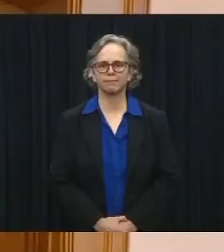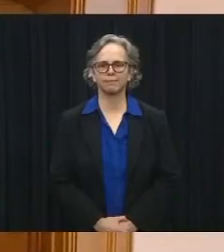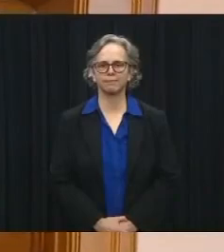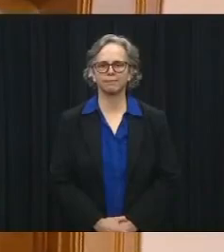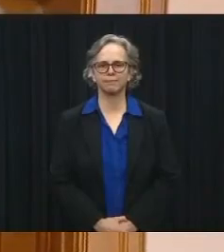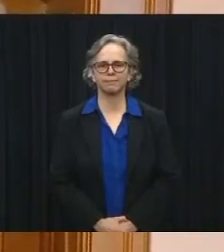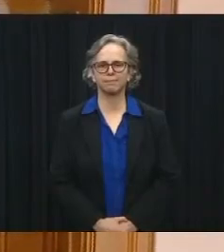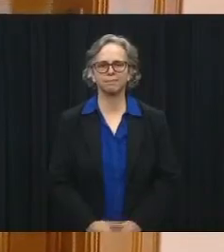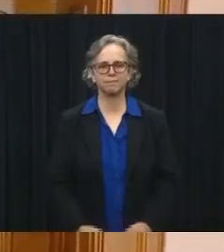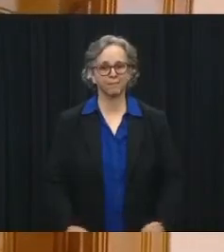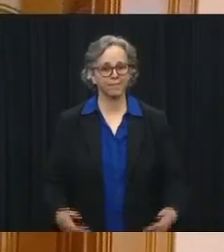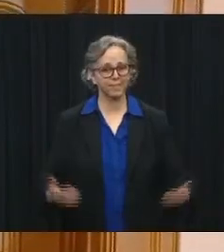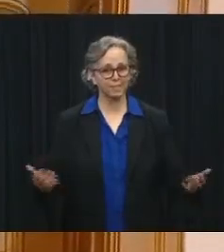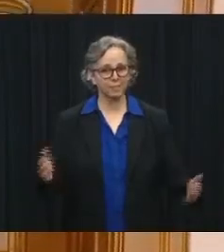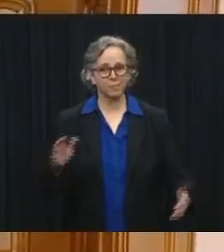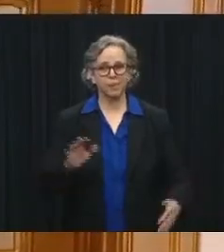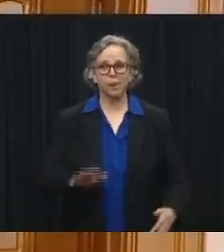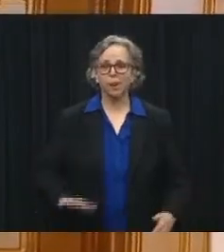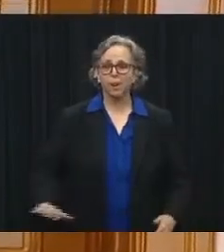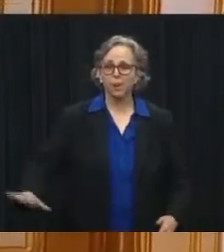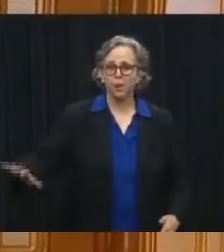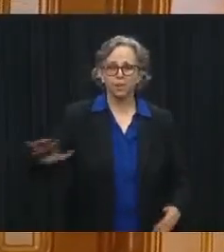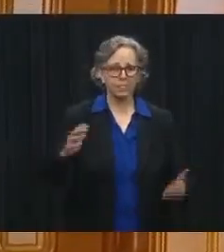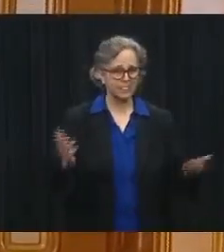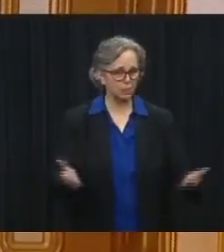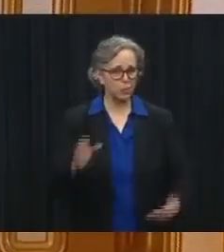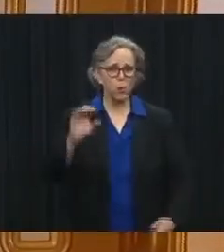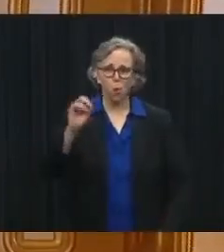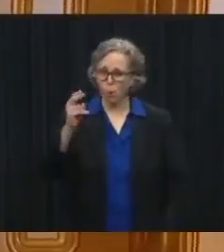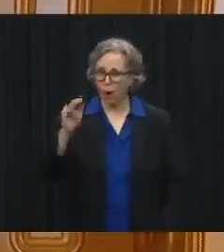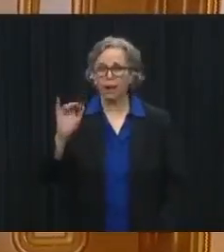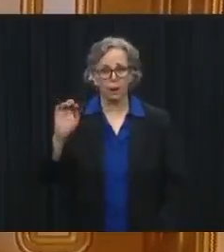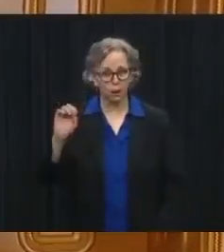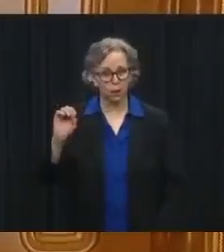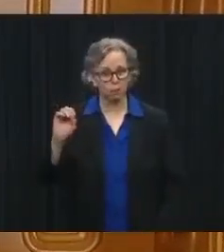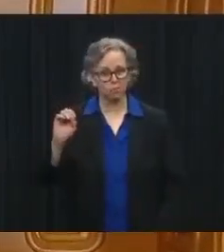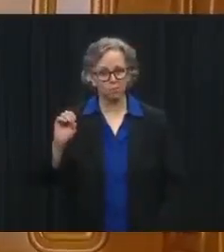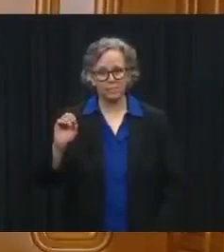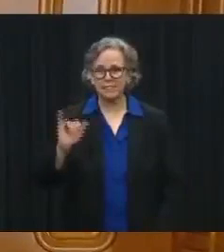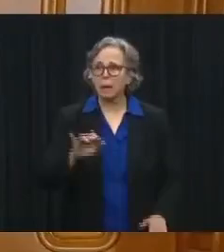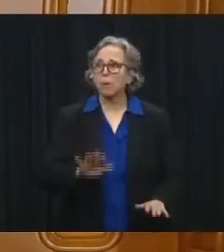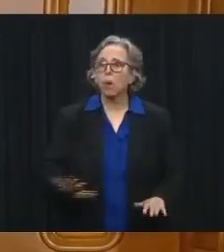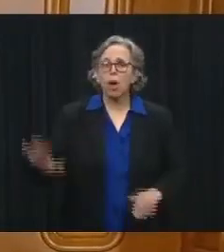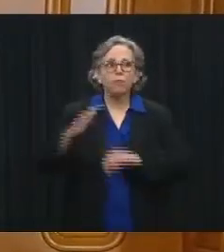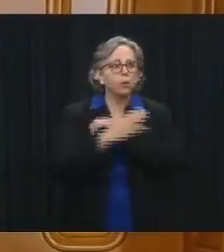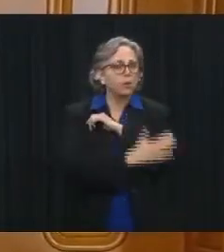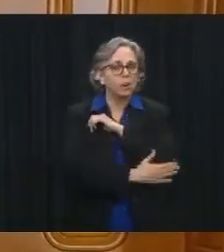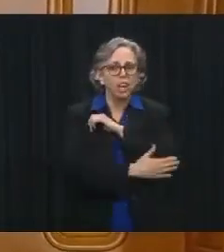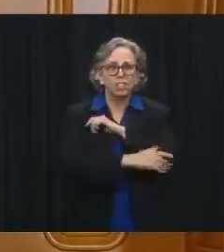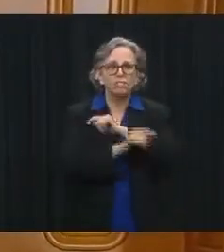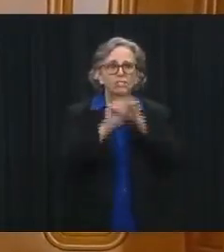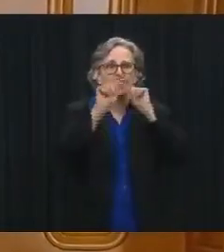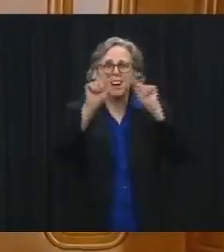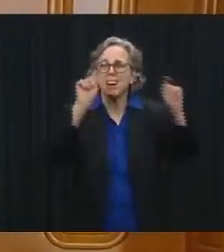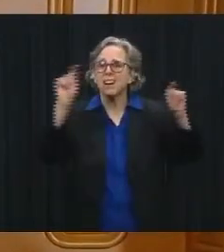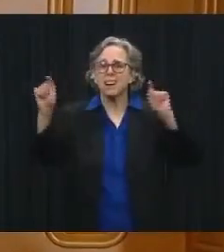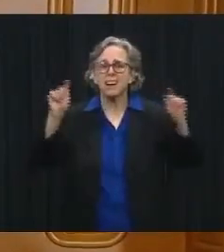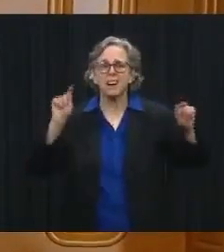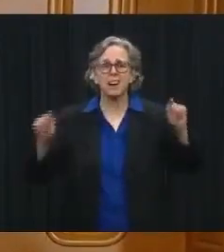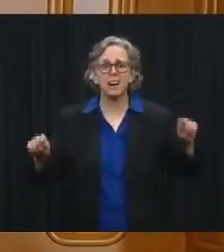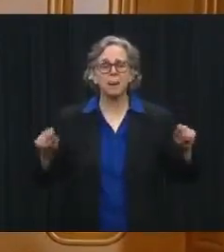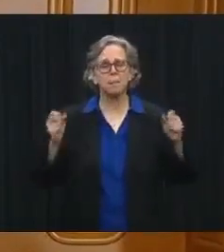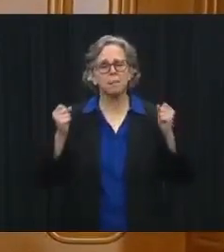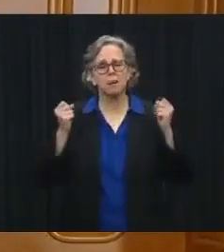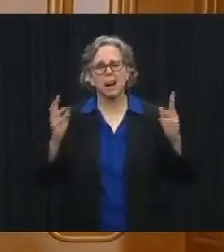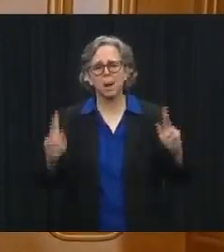Across Ohio and across the country, so many people are making sacrifices every